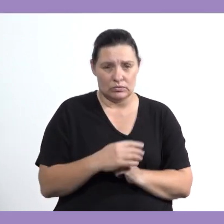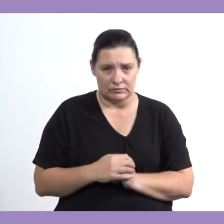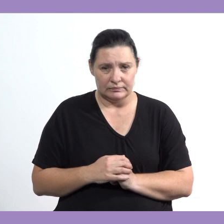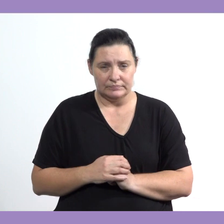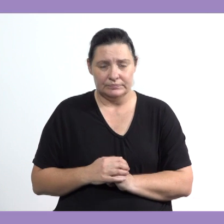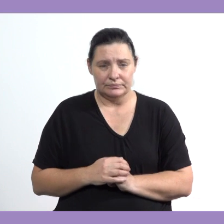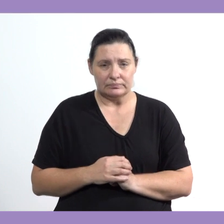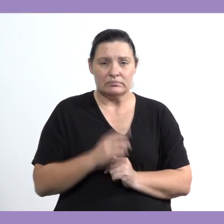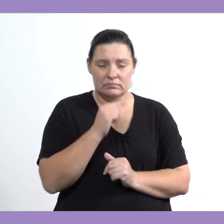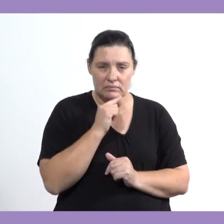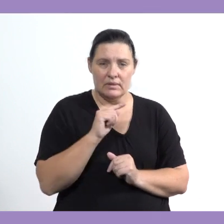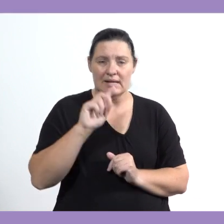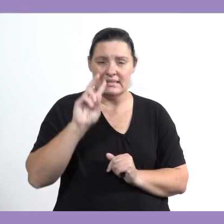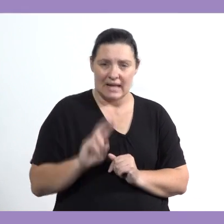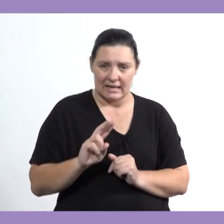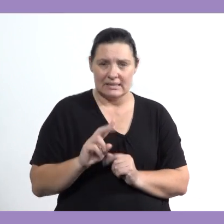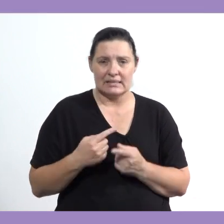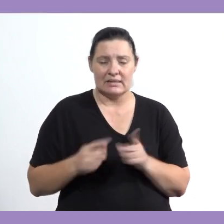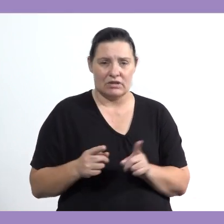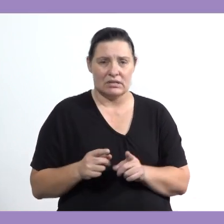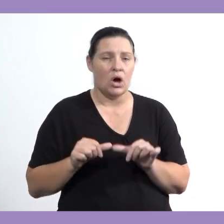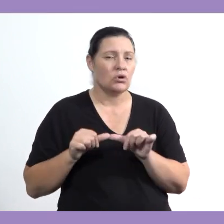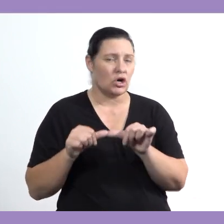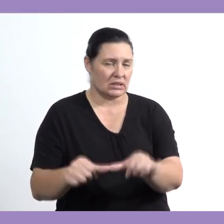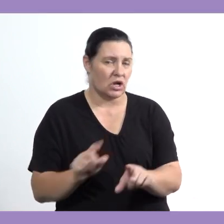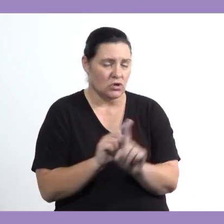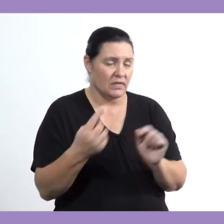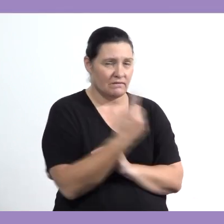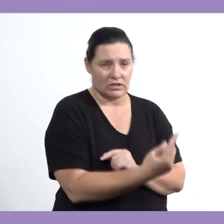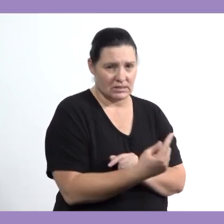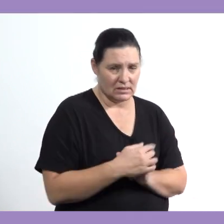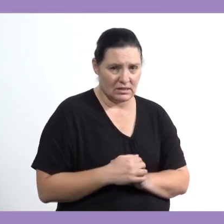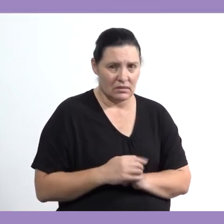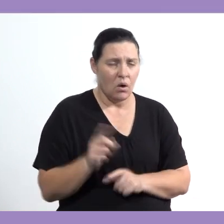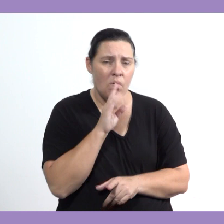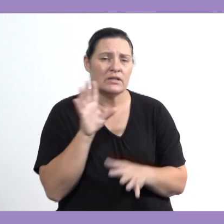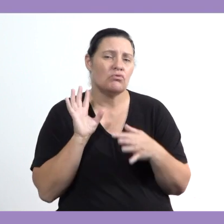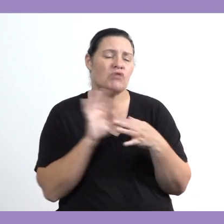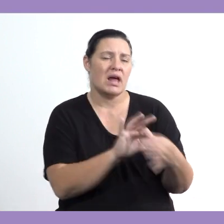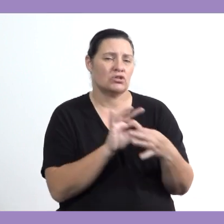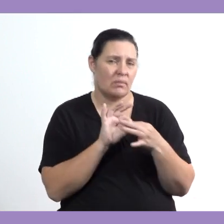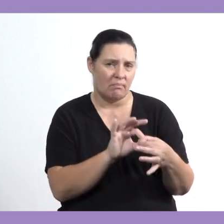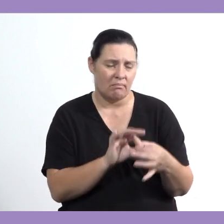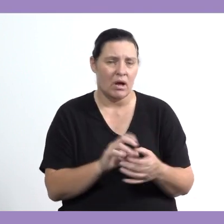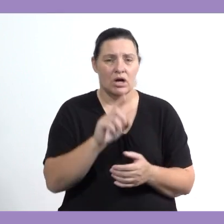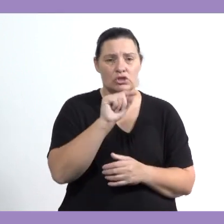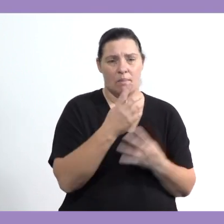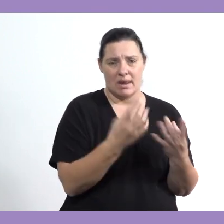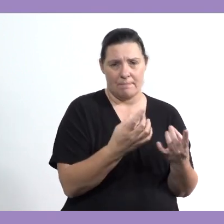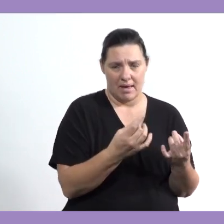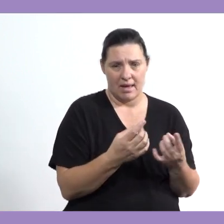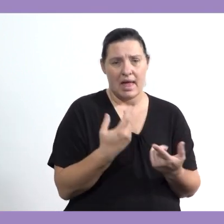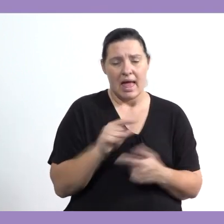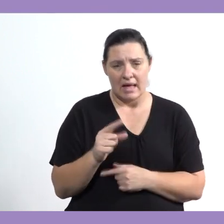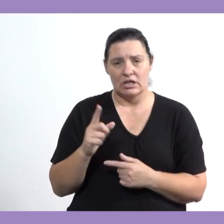is 2. So now it's the second difference that is constant and not the first one. But what is the relation between the